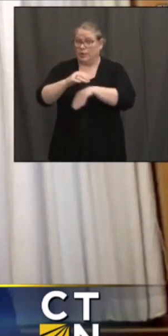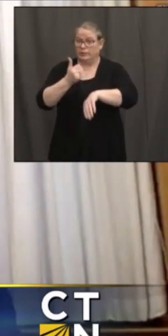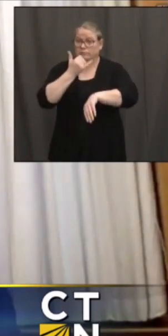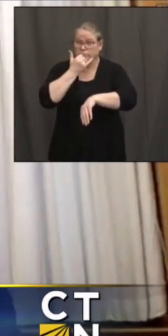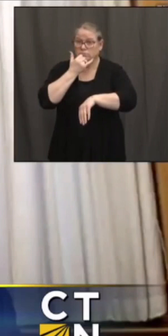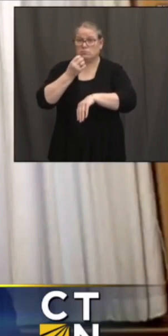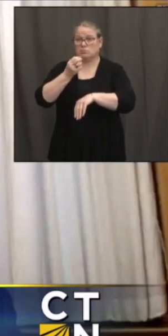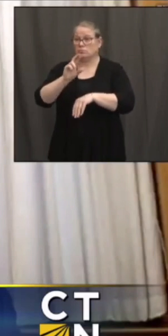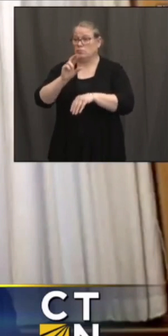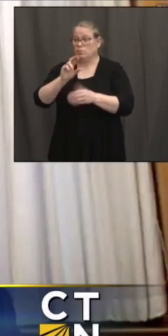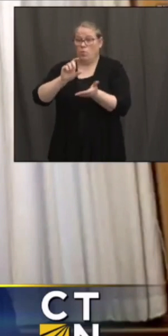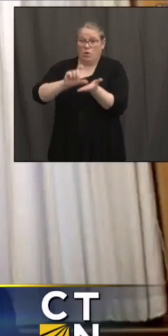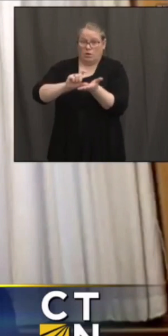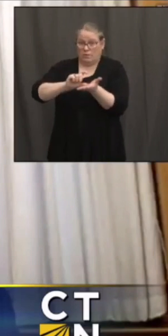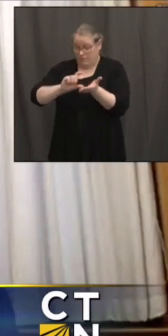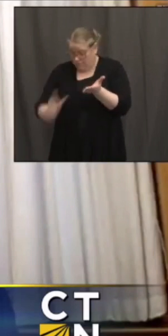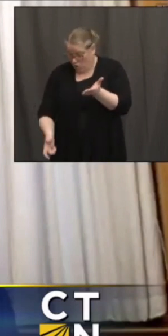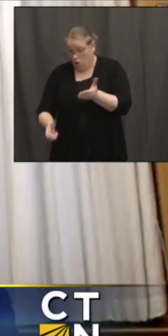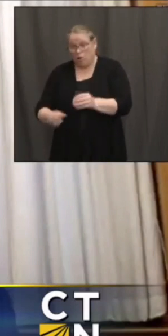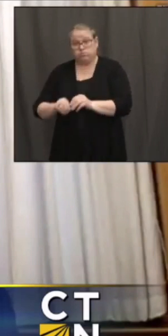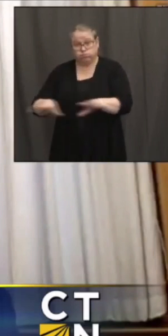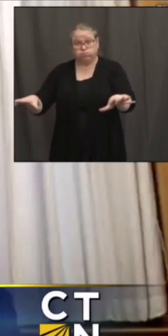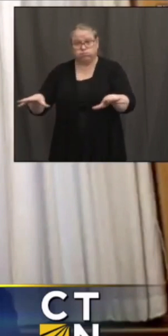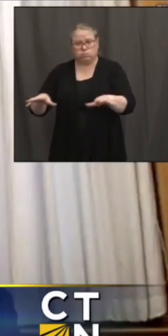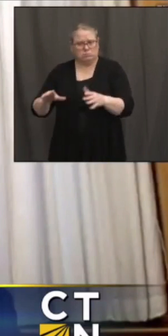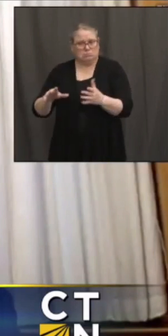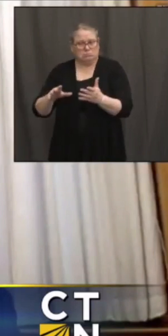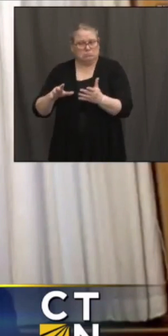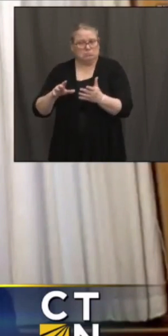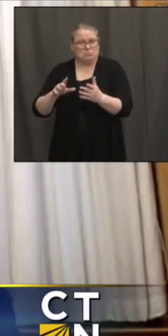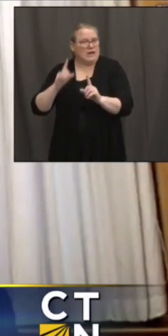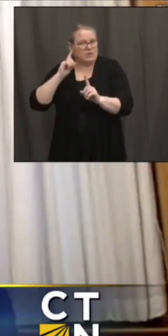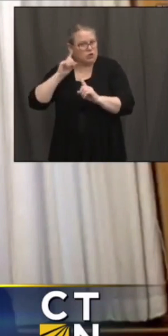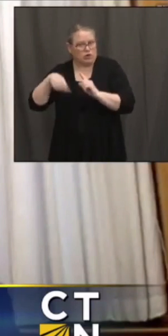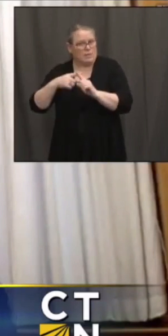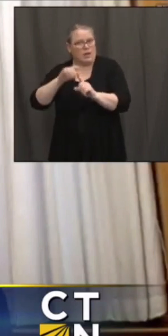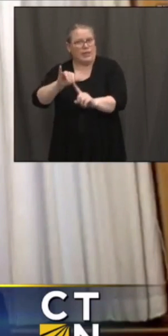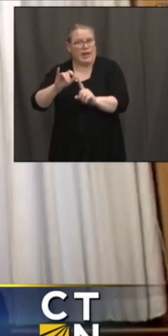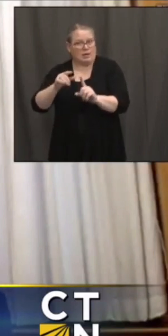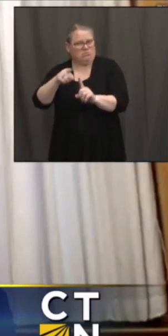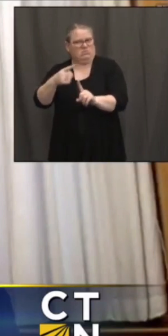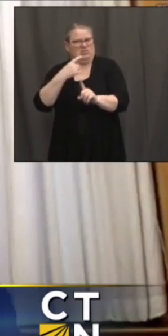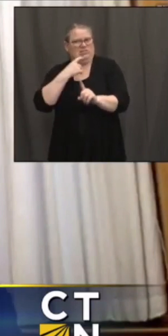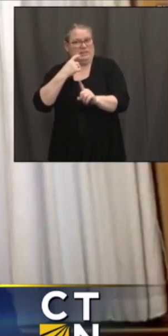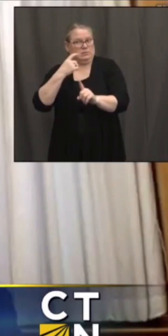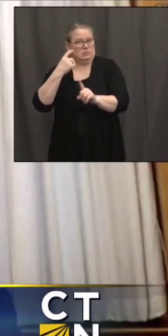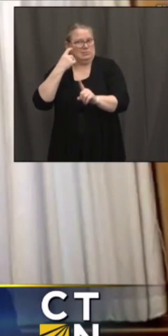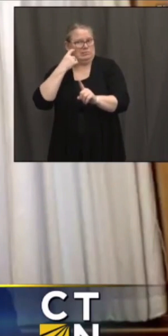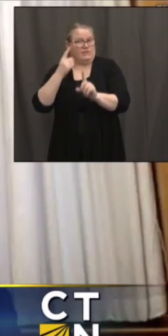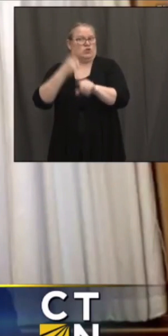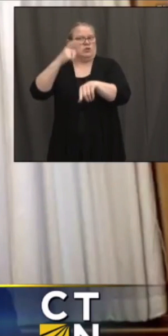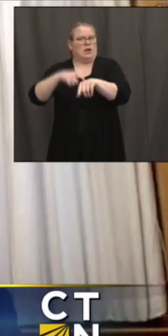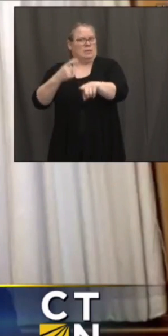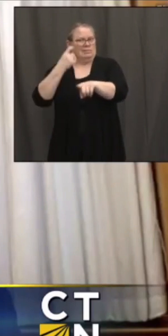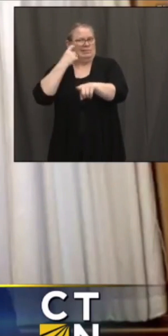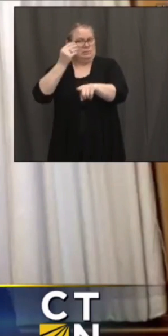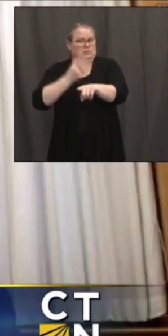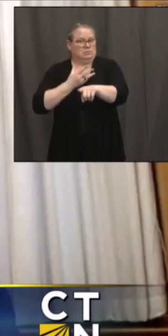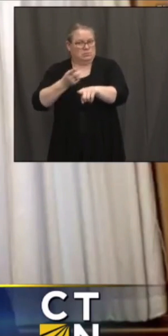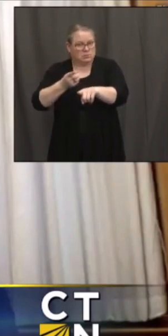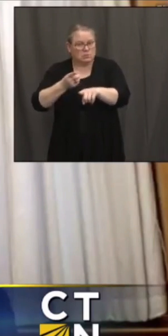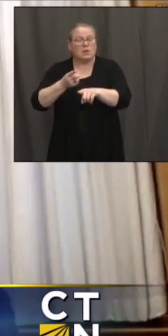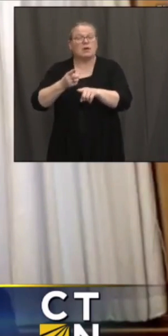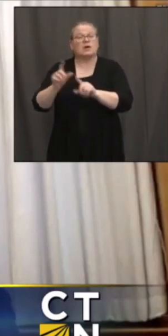dropped a vial and broke it, or, it's the first time hearing about it. But we would certainly encourage the provider to work with those people who were not able to